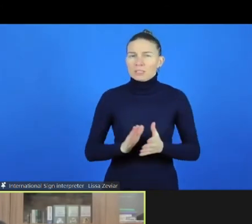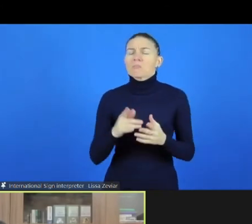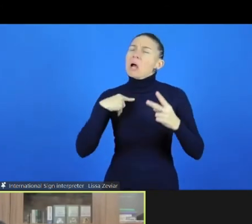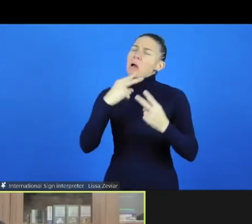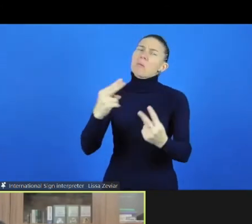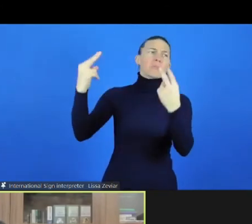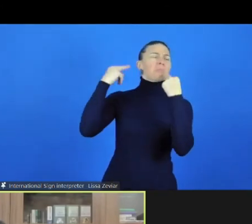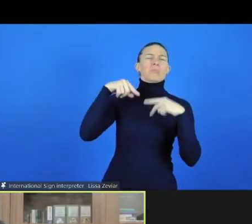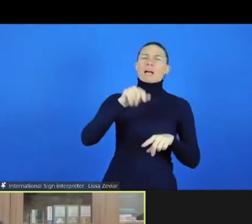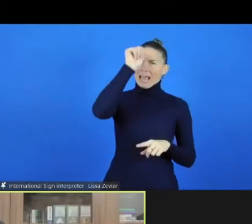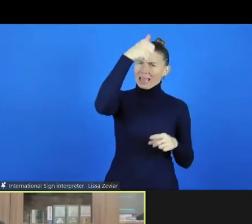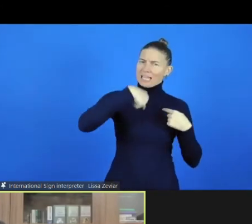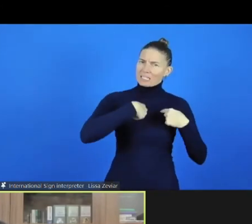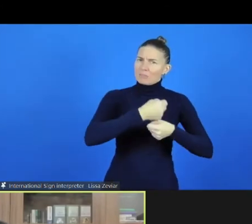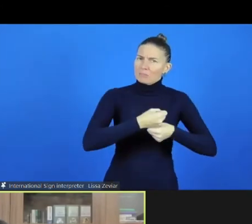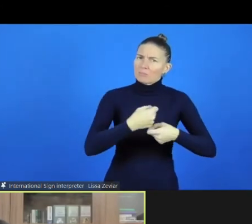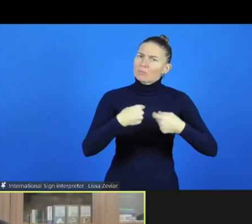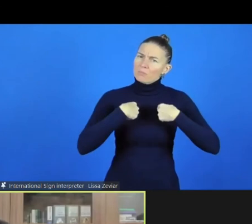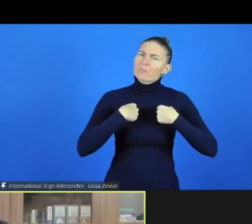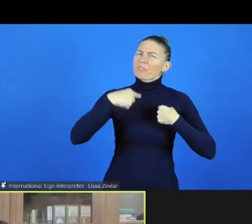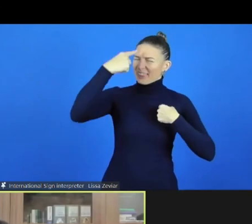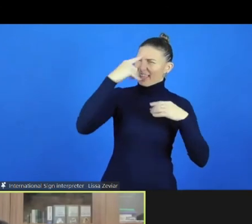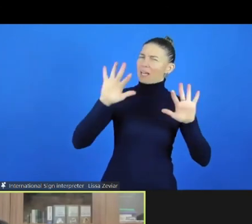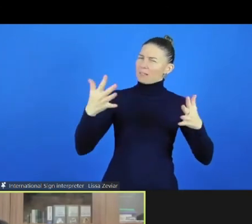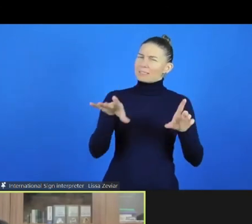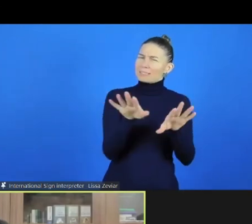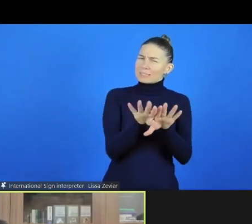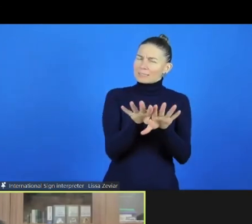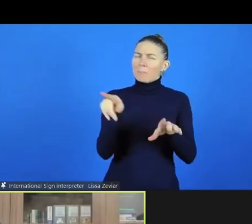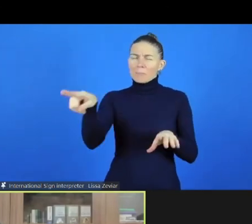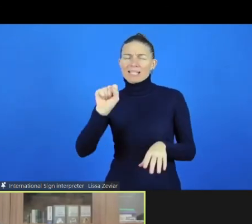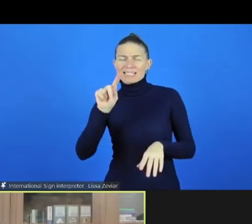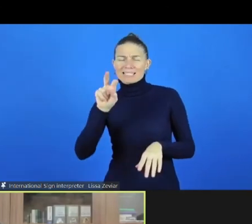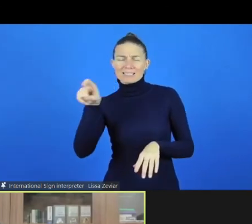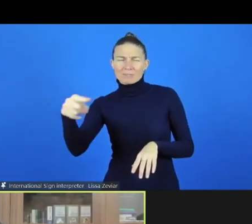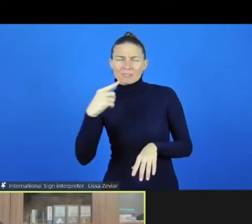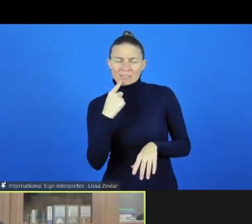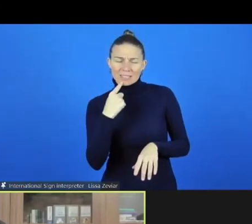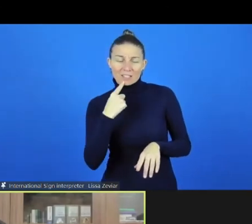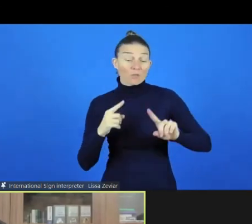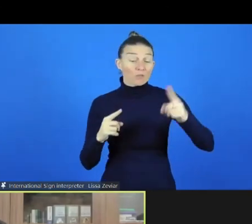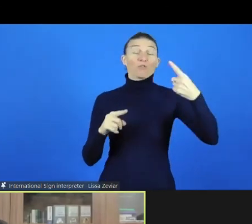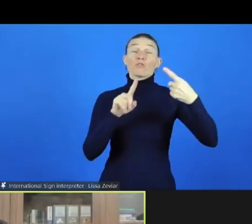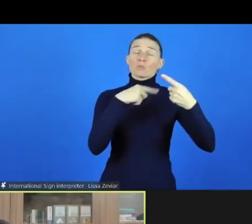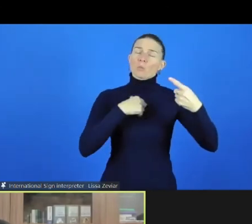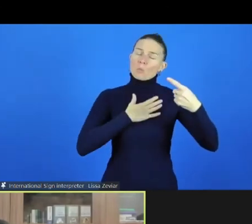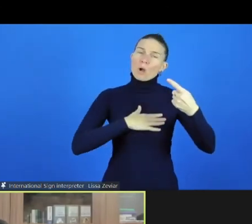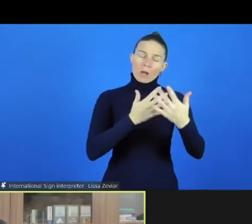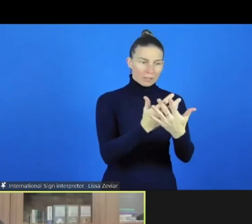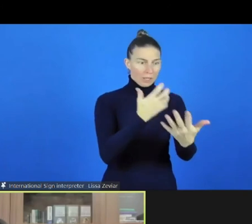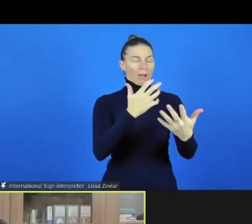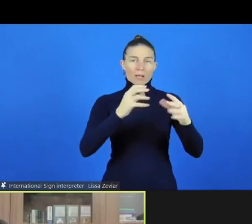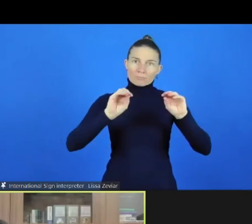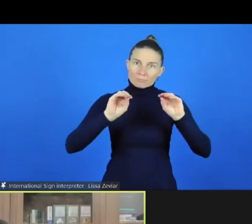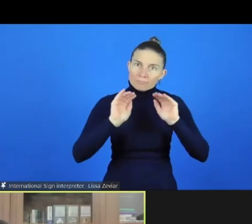would highlight which actually resonate to what Steve's been talking about. The first one that I wanted to talk about was empowering